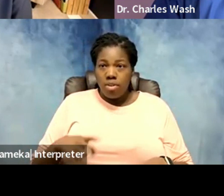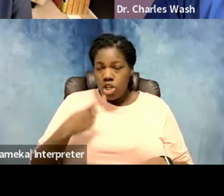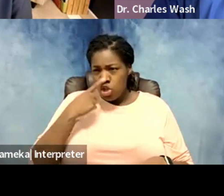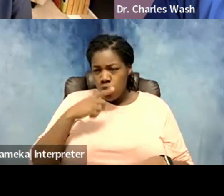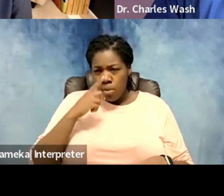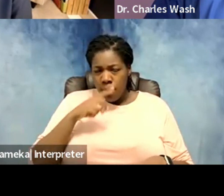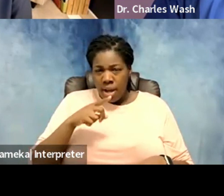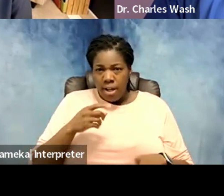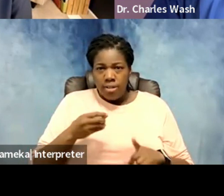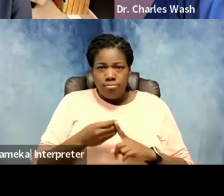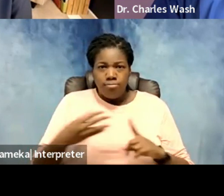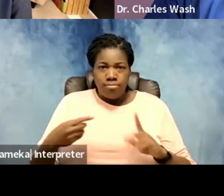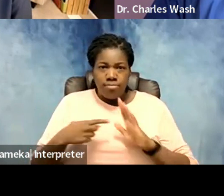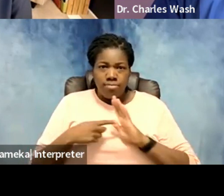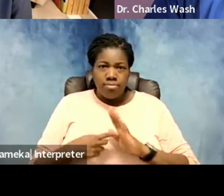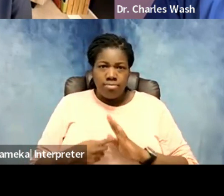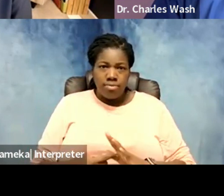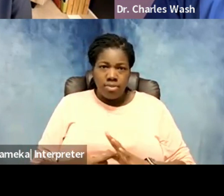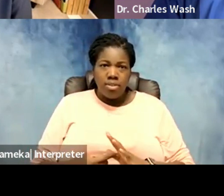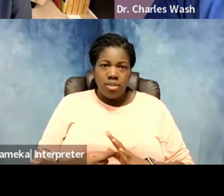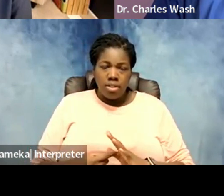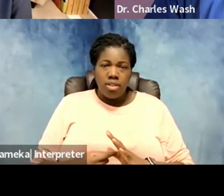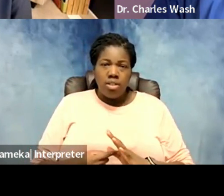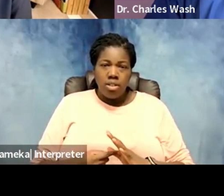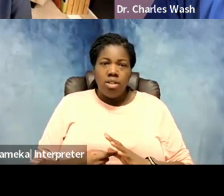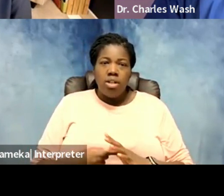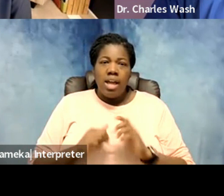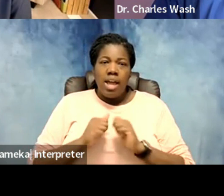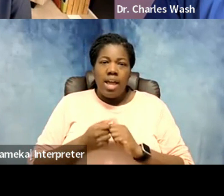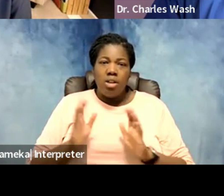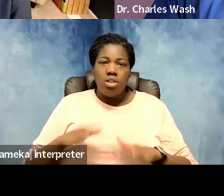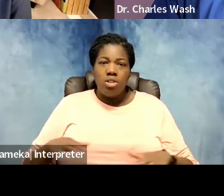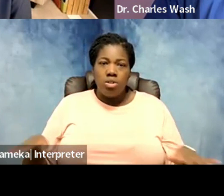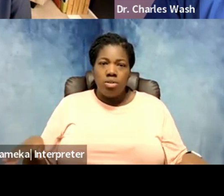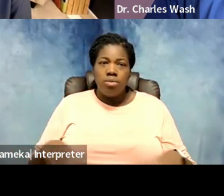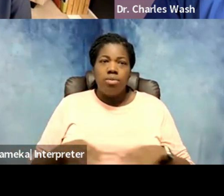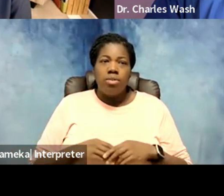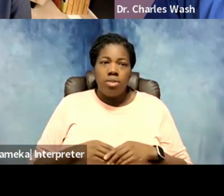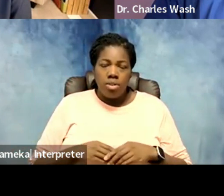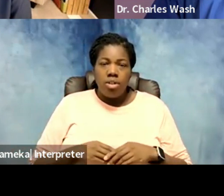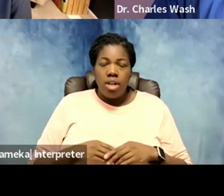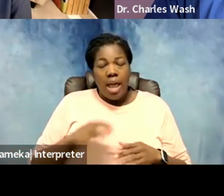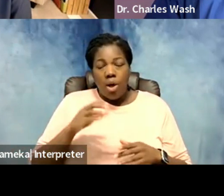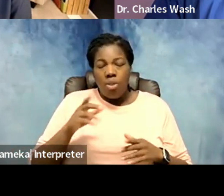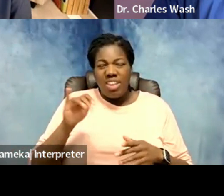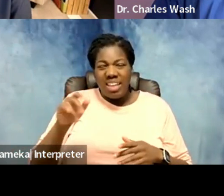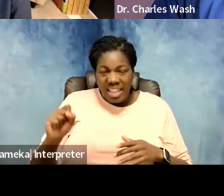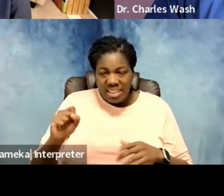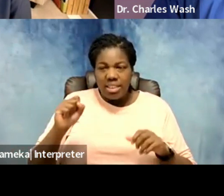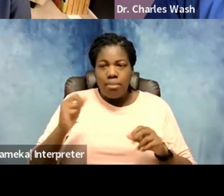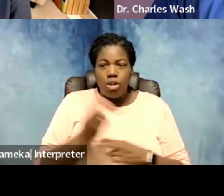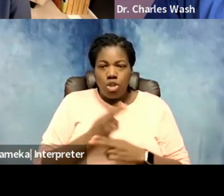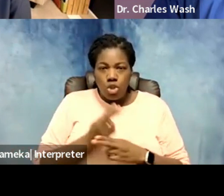some examples about how the kits have been used to help fuel some of the family